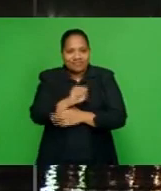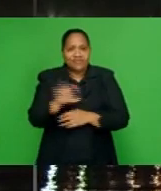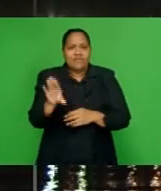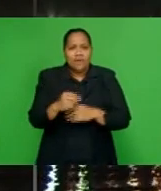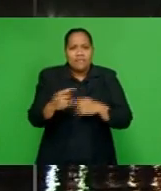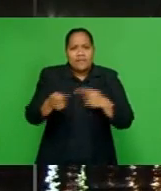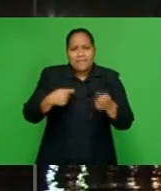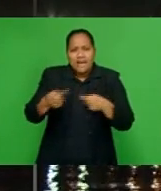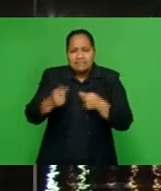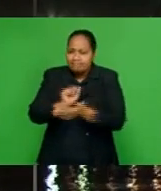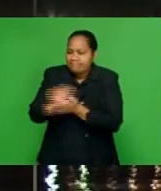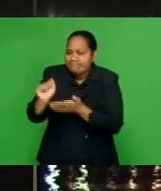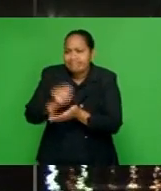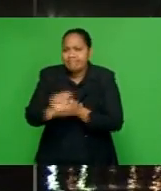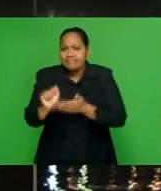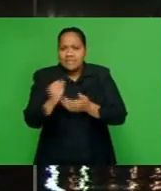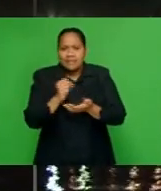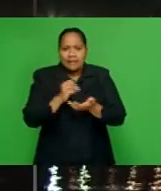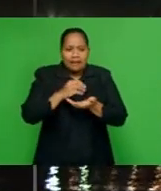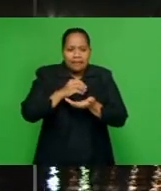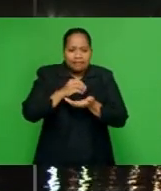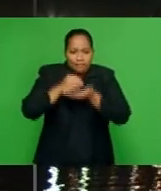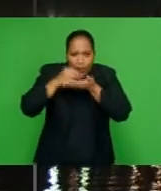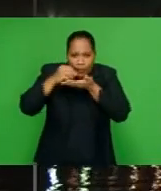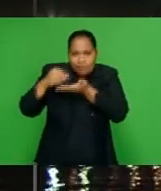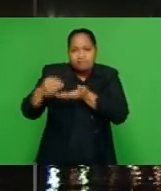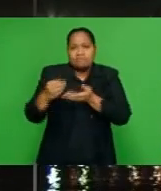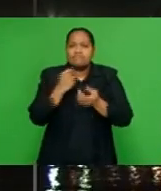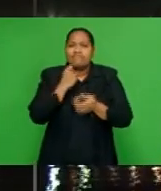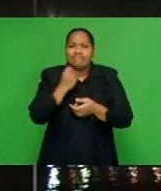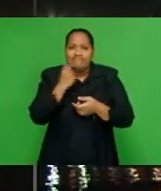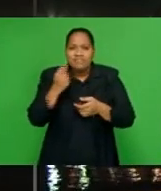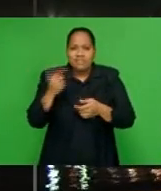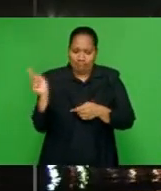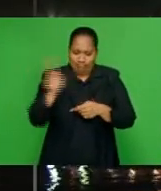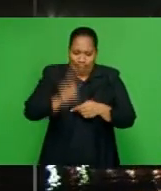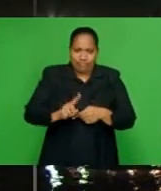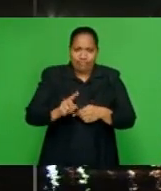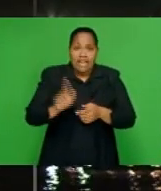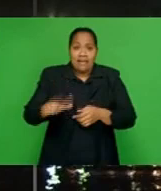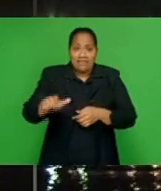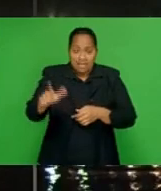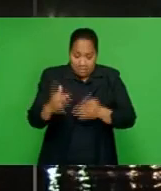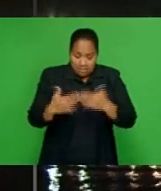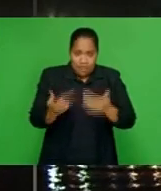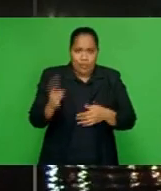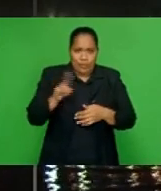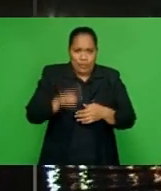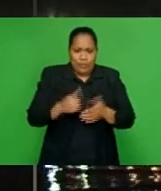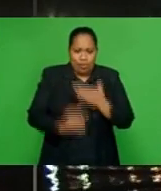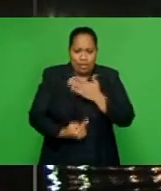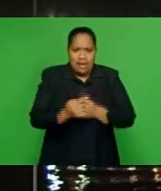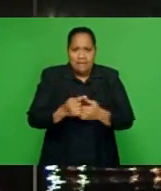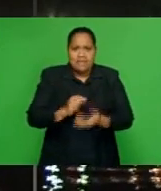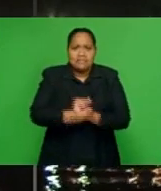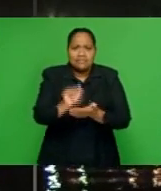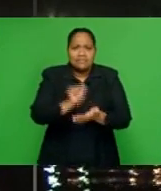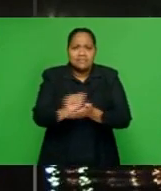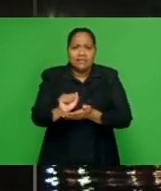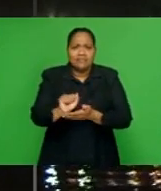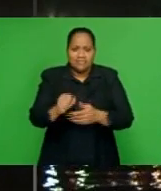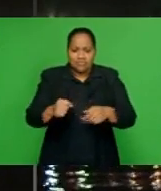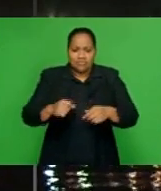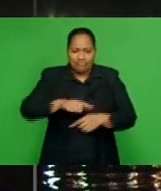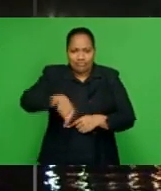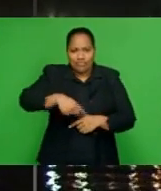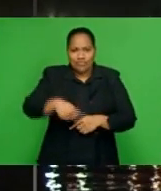of selling bean and peanuts in Lambasa town to selling crabs in Suva, Abib's story serves as an inspiration to our youth.